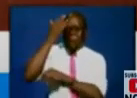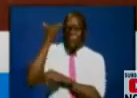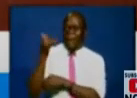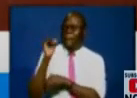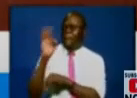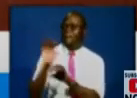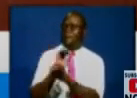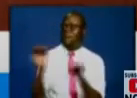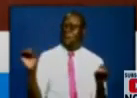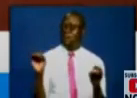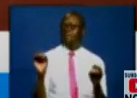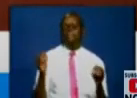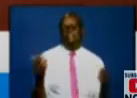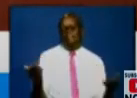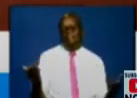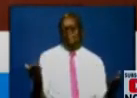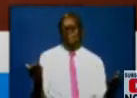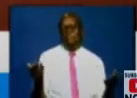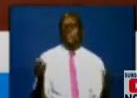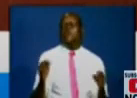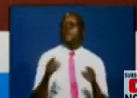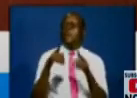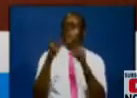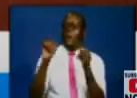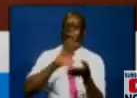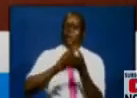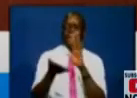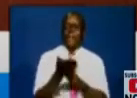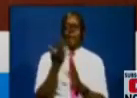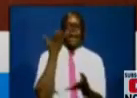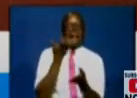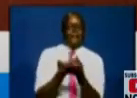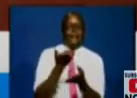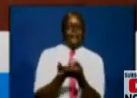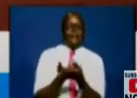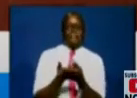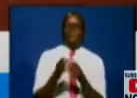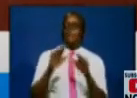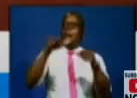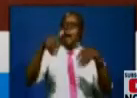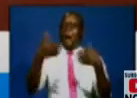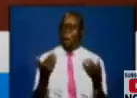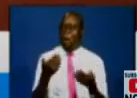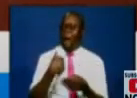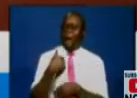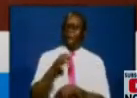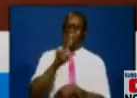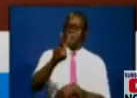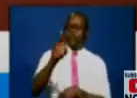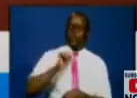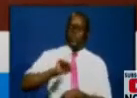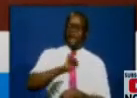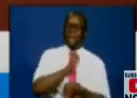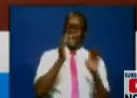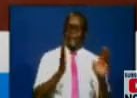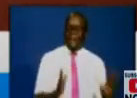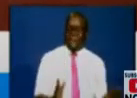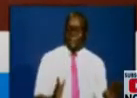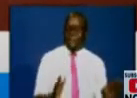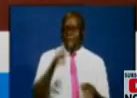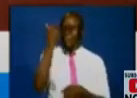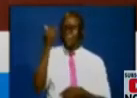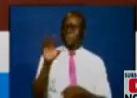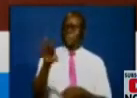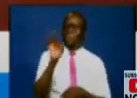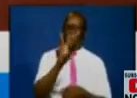will be imputing improper motive on me, is how, by having these two senators, because she has picked